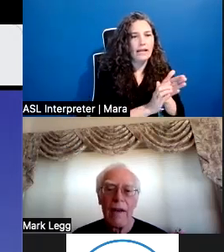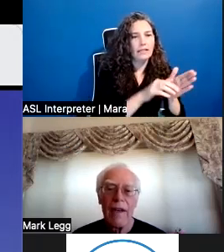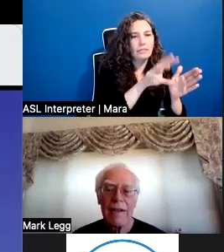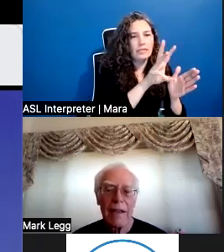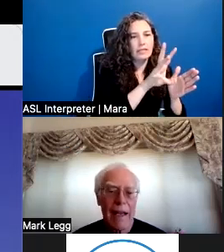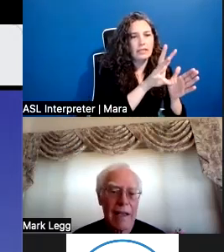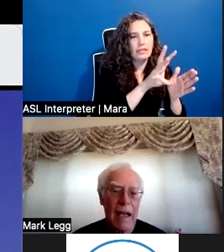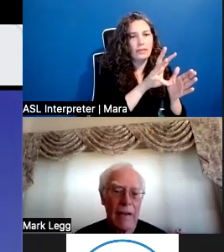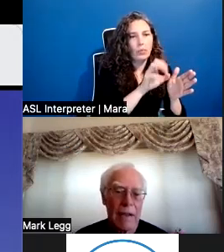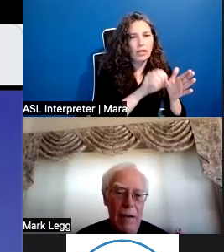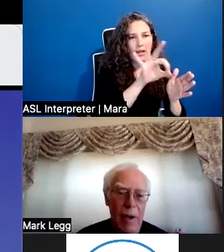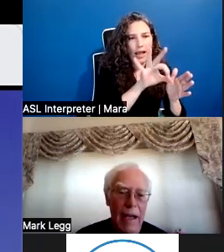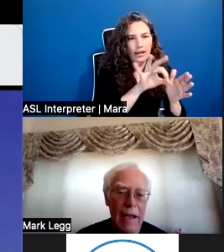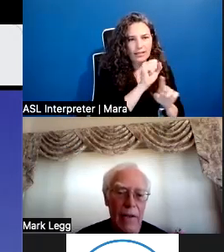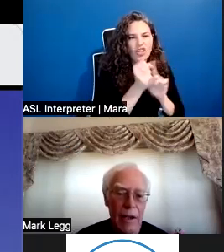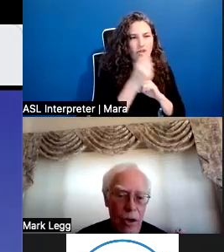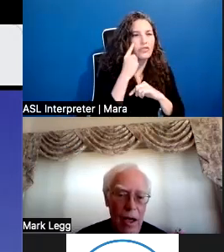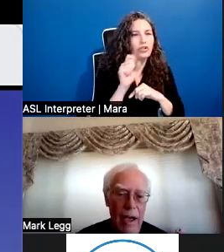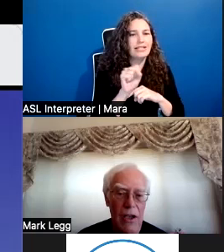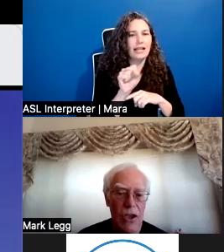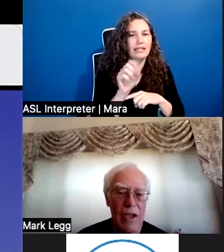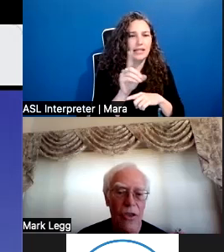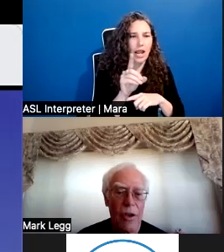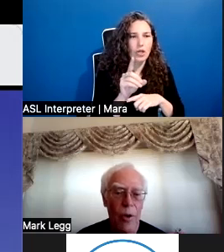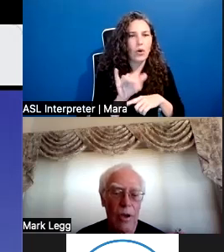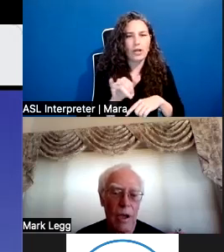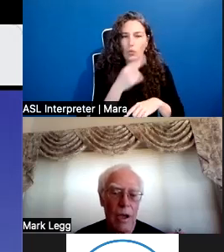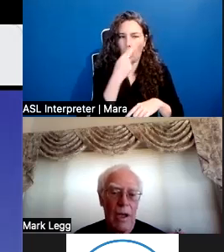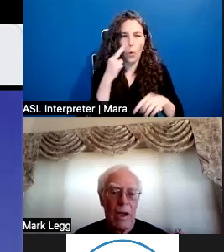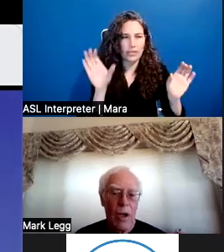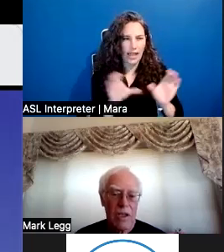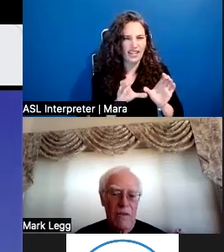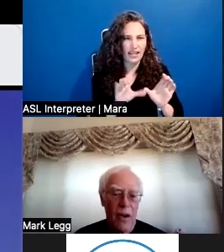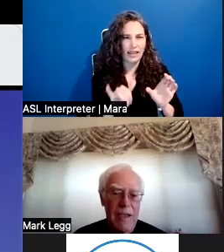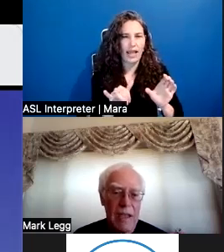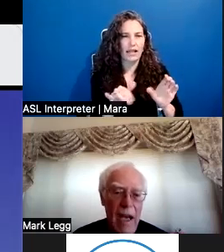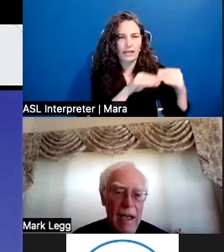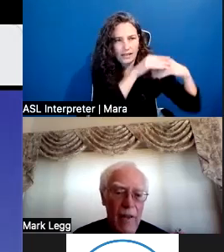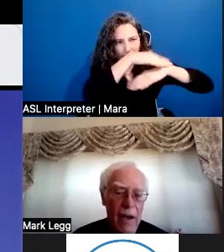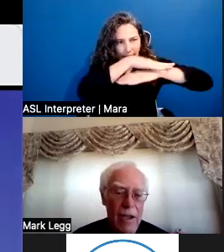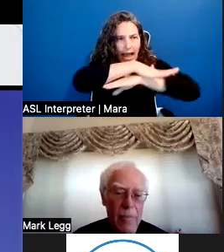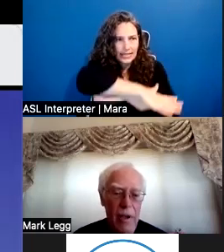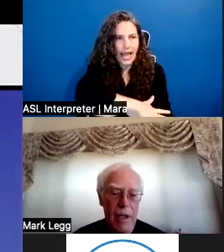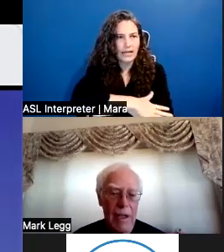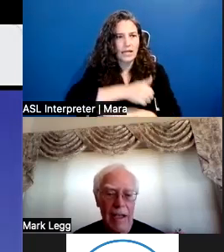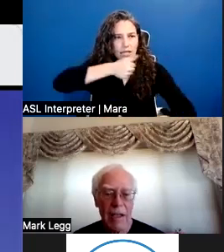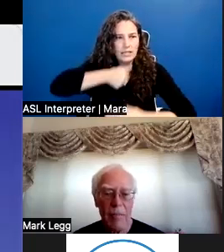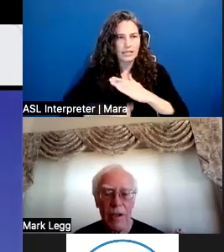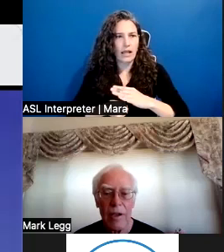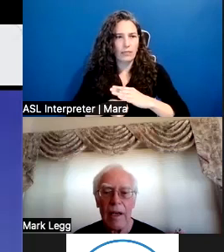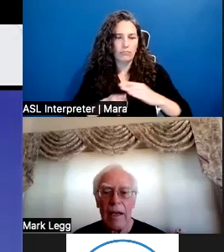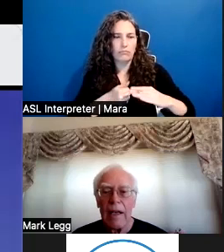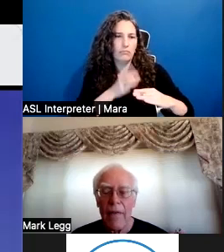earthquake. And this is a landslide of the submarine canyon there, Coronado Canyon, just south of the border, which is very steep canyon, and there does appear to be